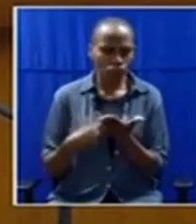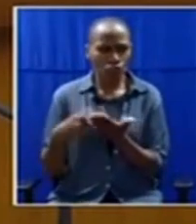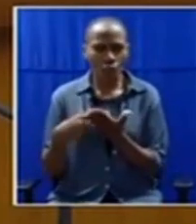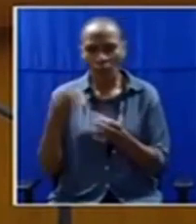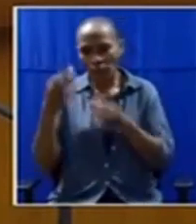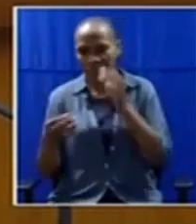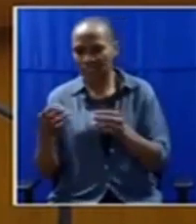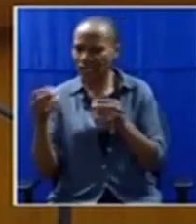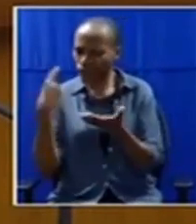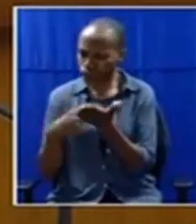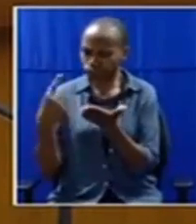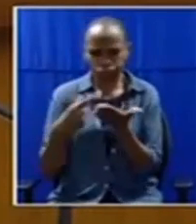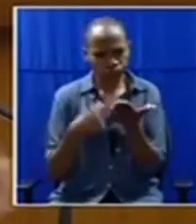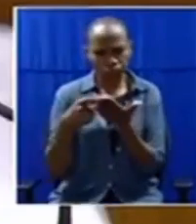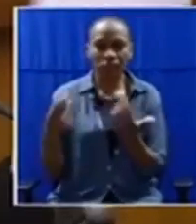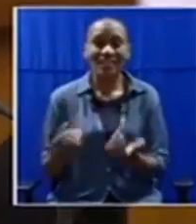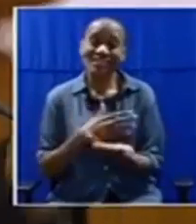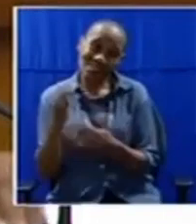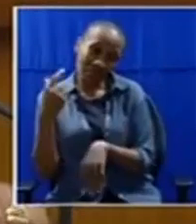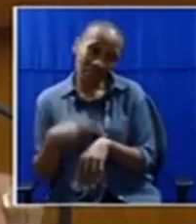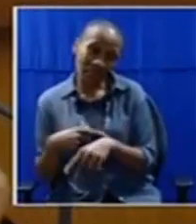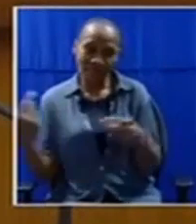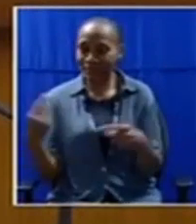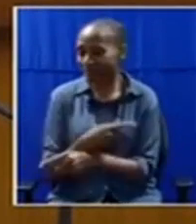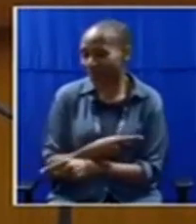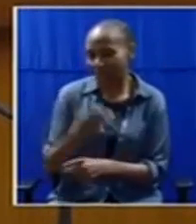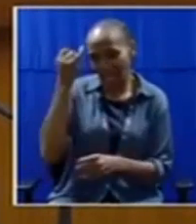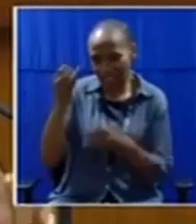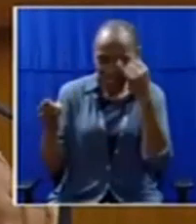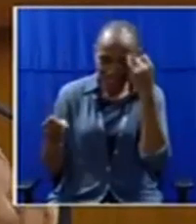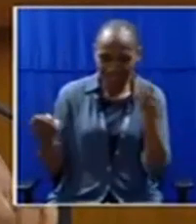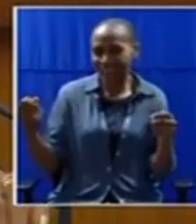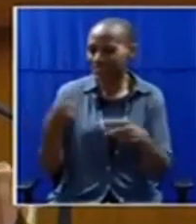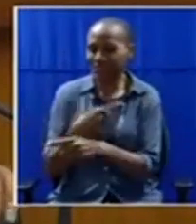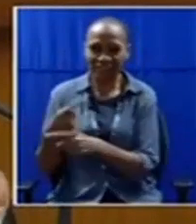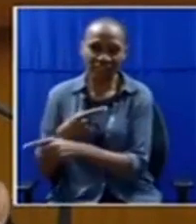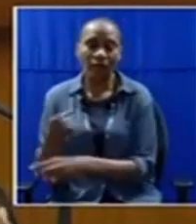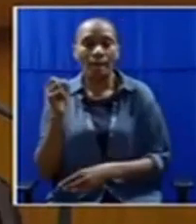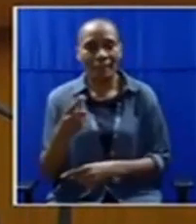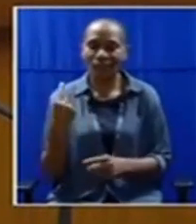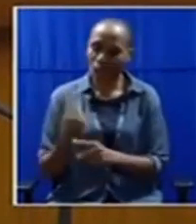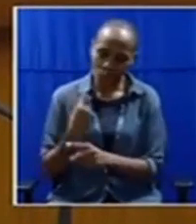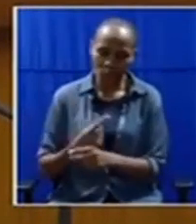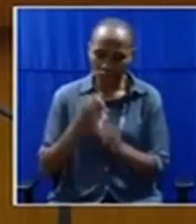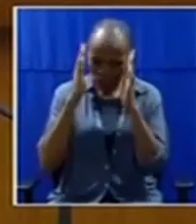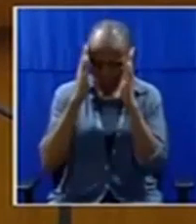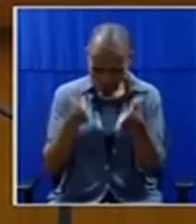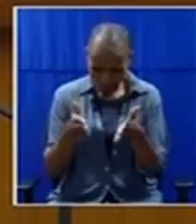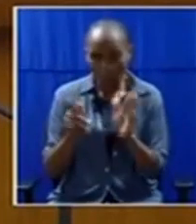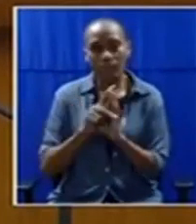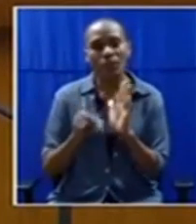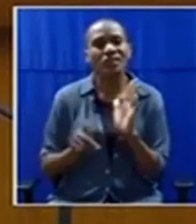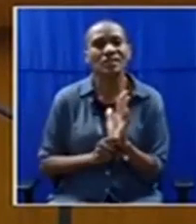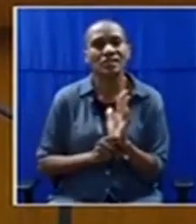political engagements. Though sometimes we differed on political matters, we remained true to the policies of